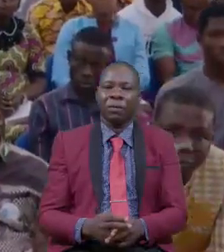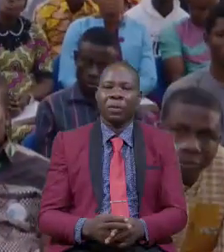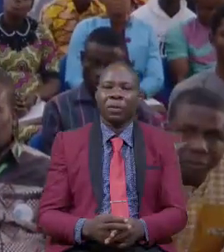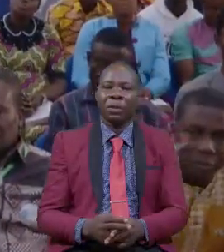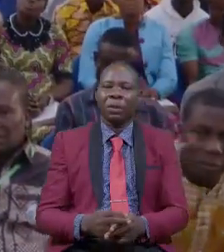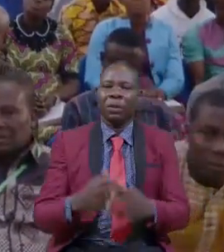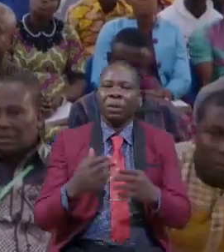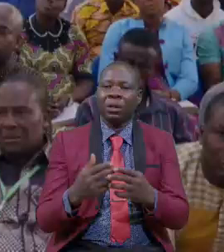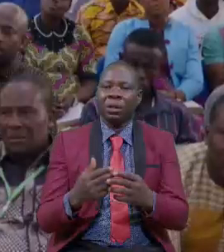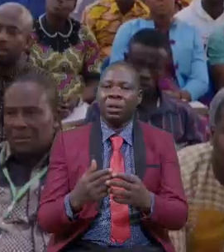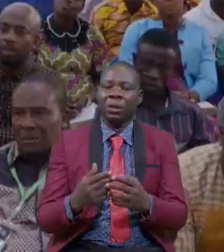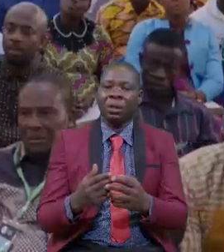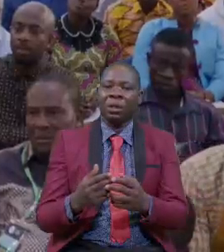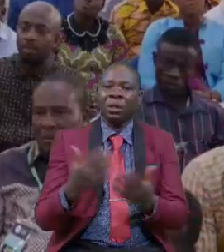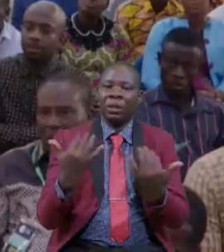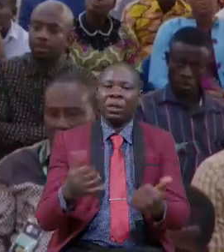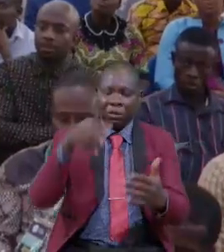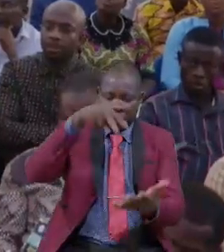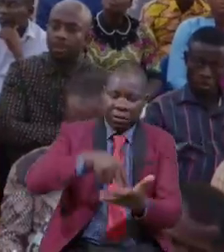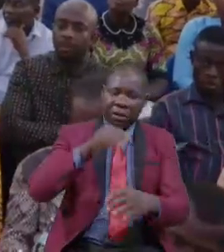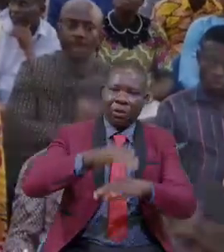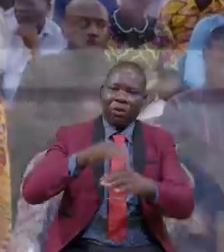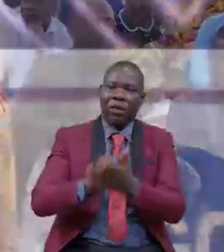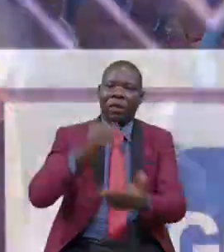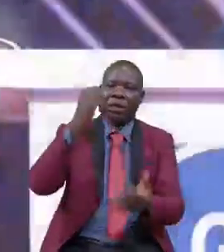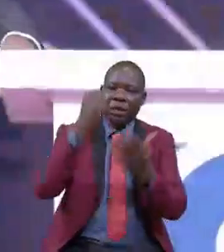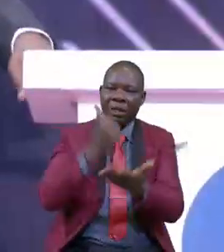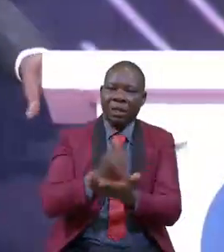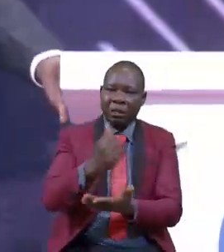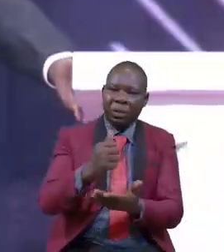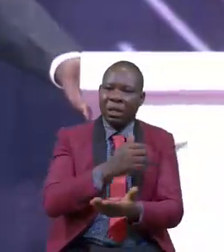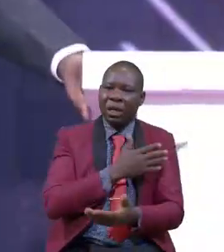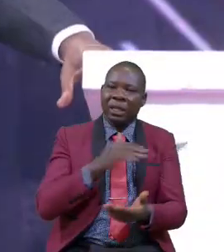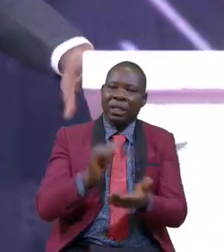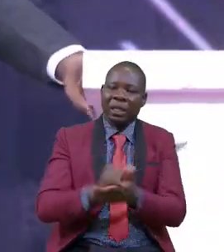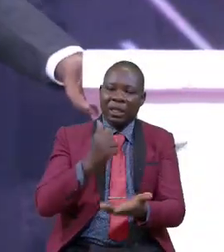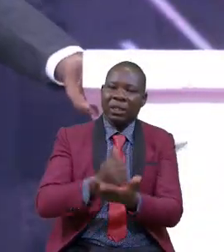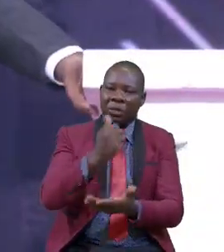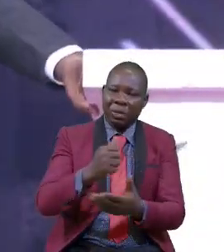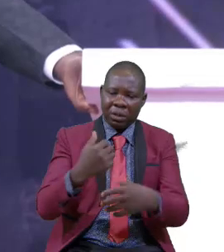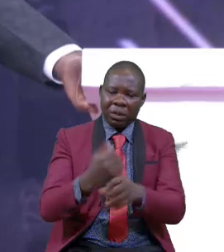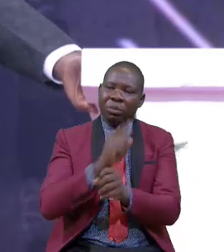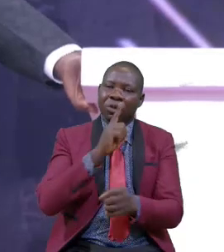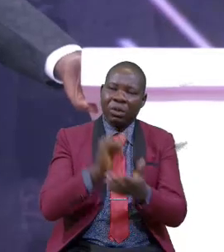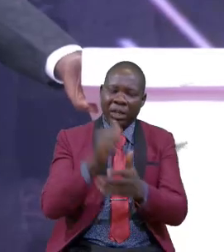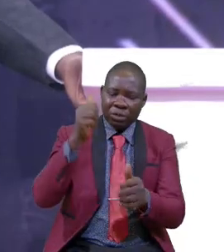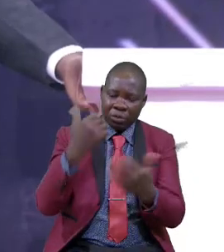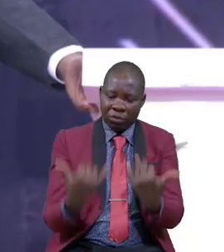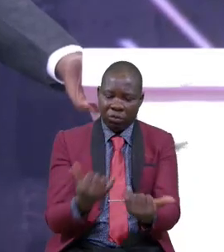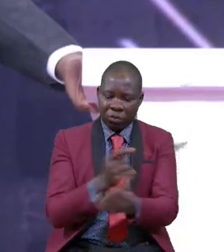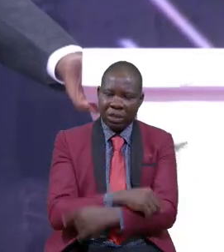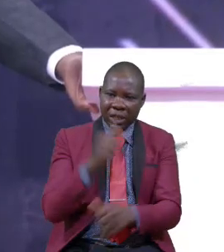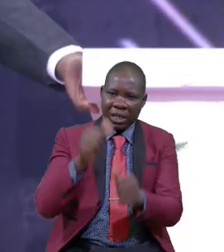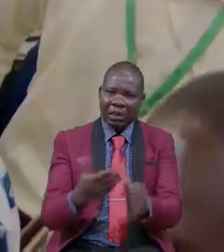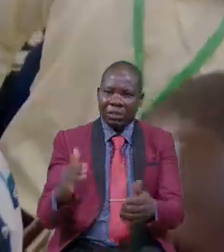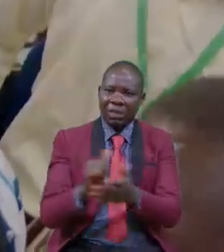That amen. And make sure that today, everything you need to have, you will have.